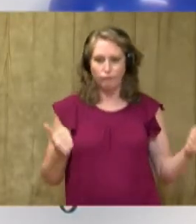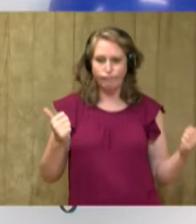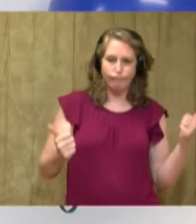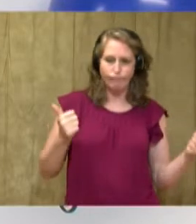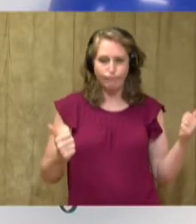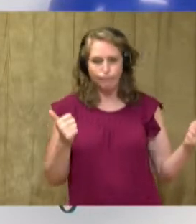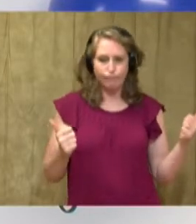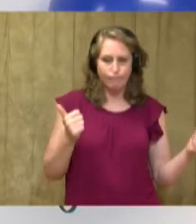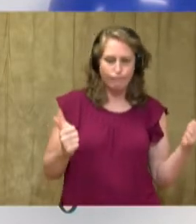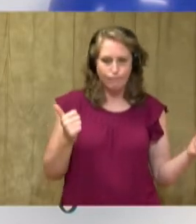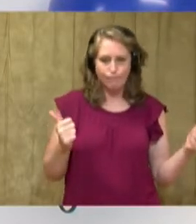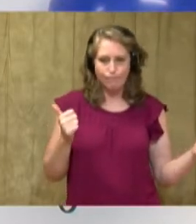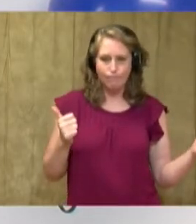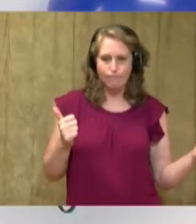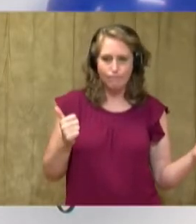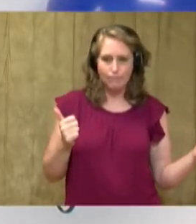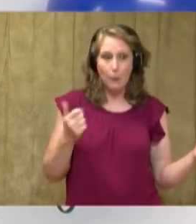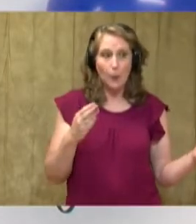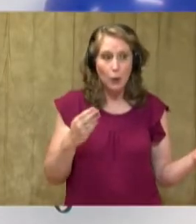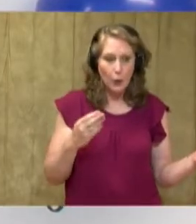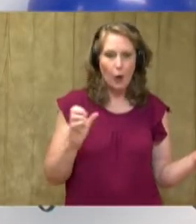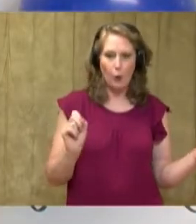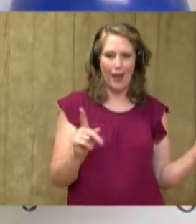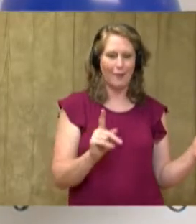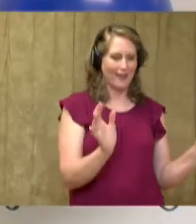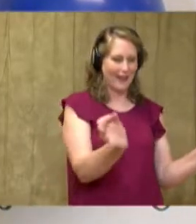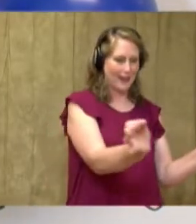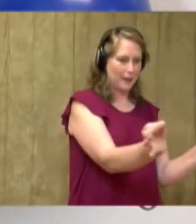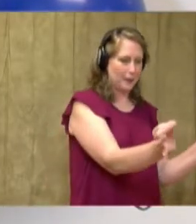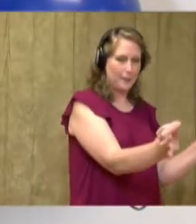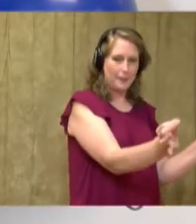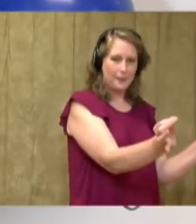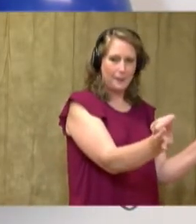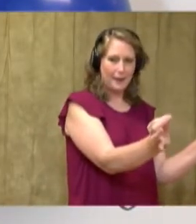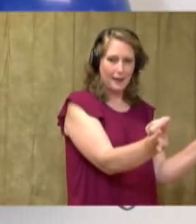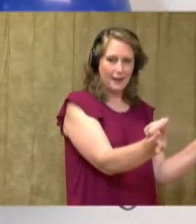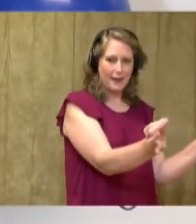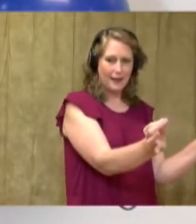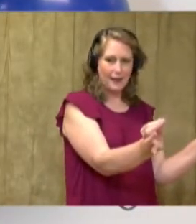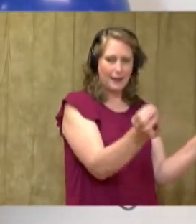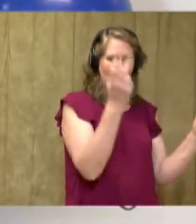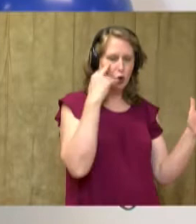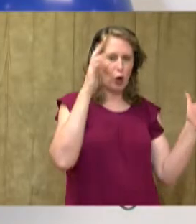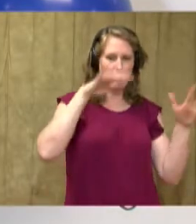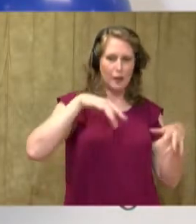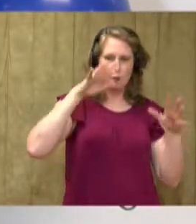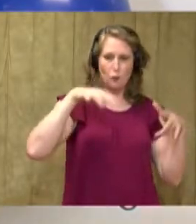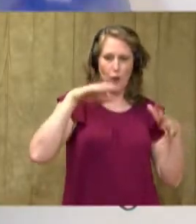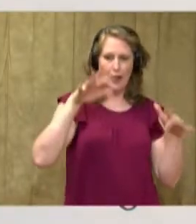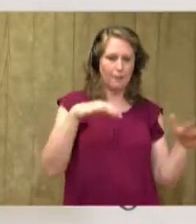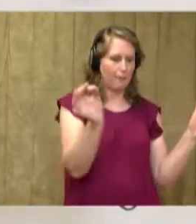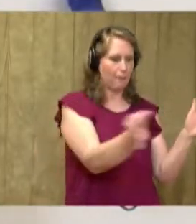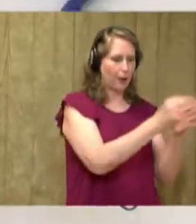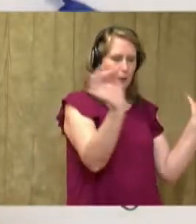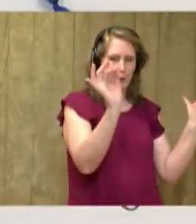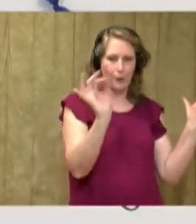blue? White or blue? White or blue? Blue? Okay. Here we go. All right, look at all these raindrops coming out of my clouds